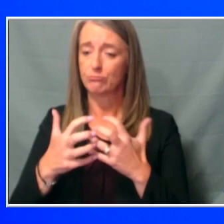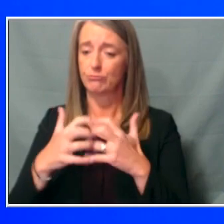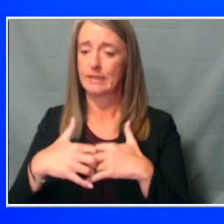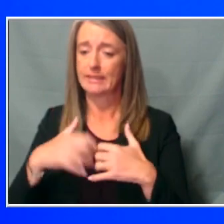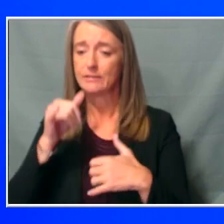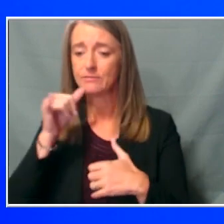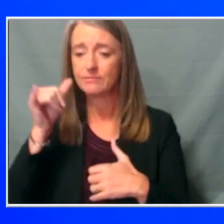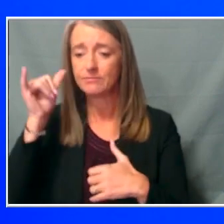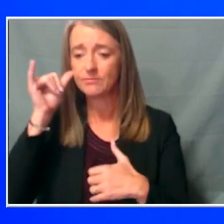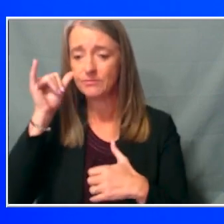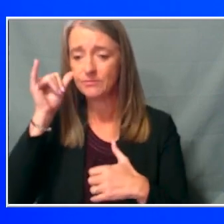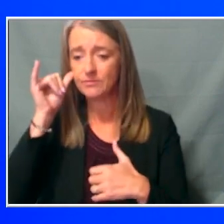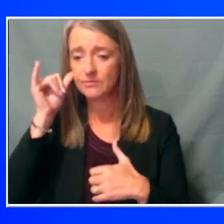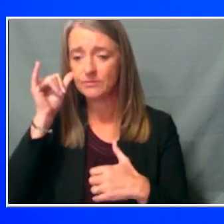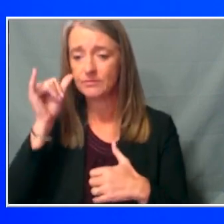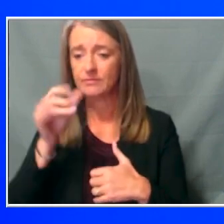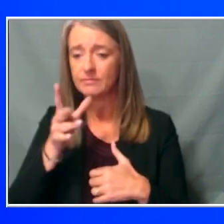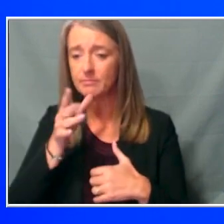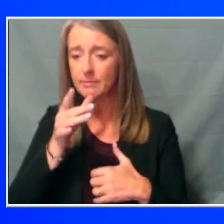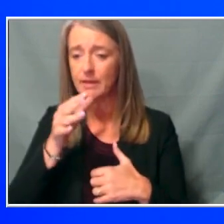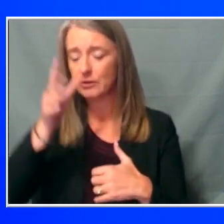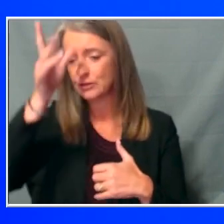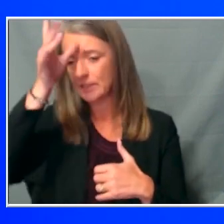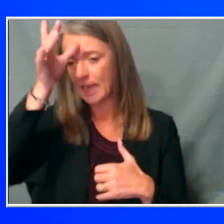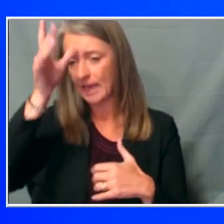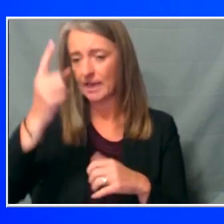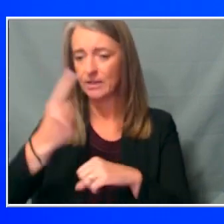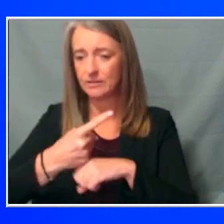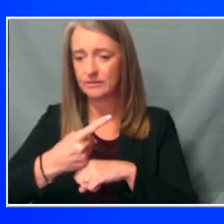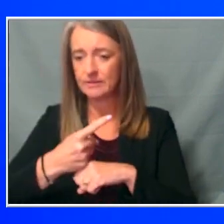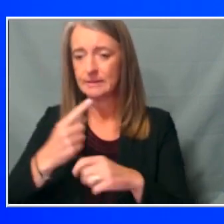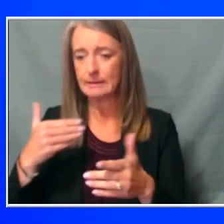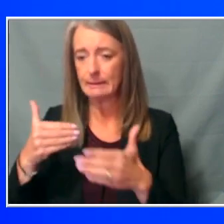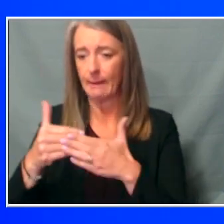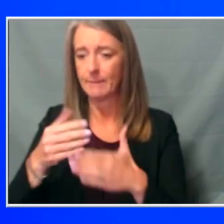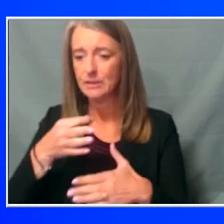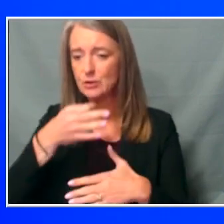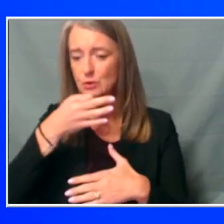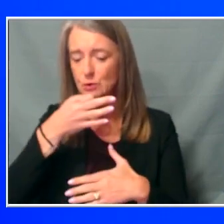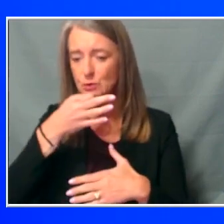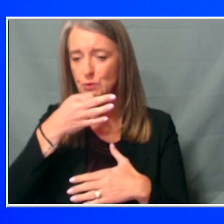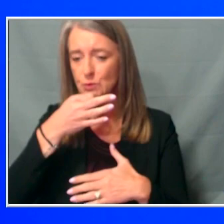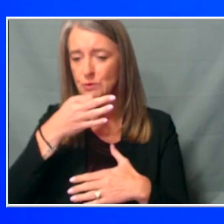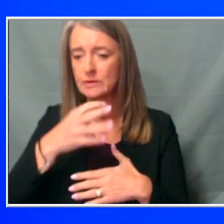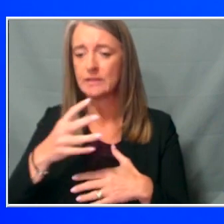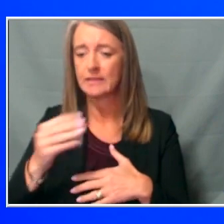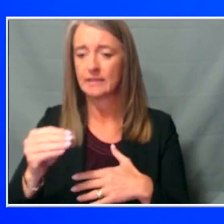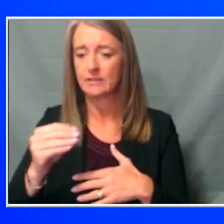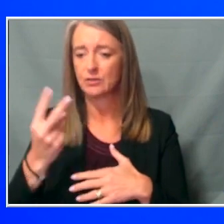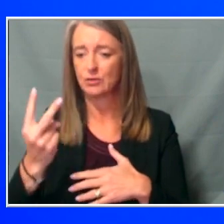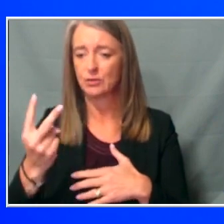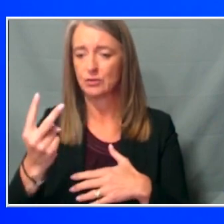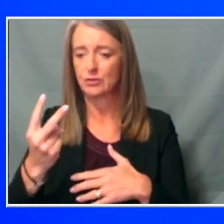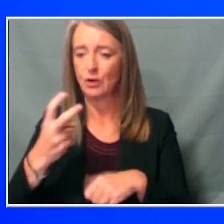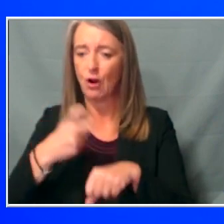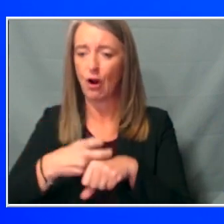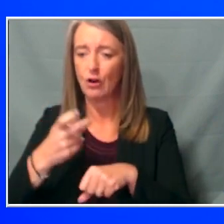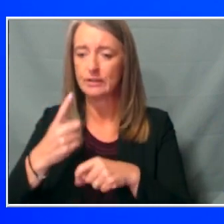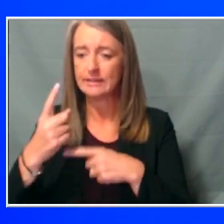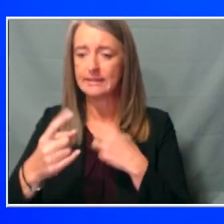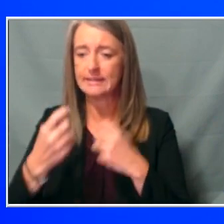yesterday. Mother's Day and Father's Day are coming up soon, and those are the two hardest days of the